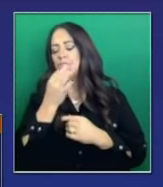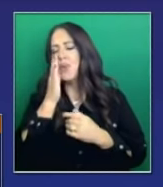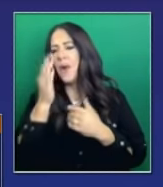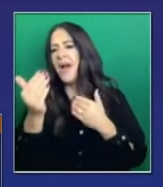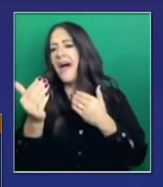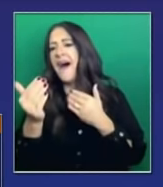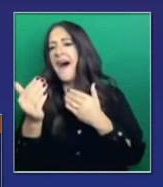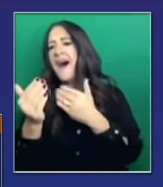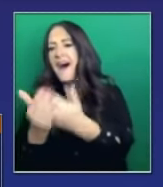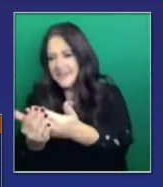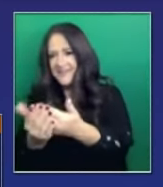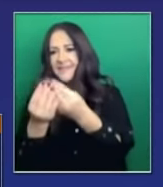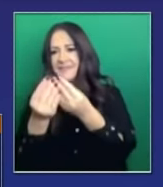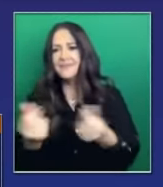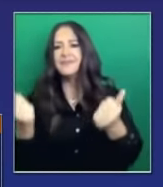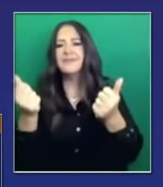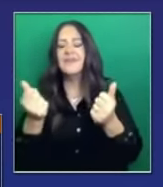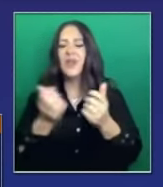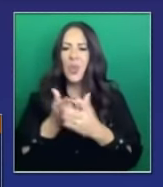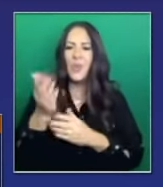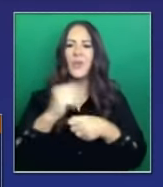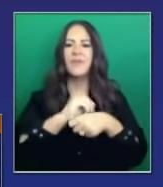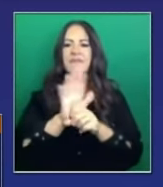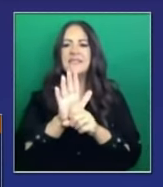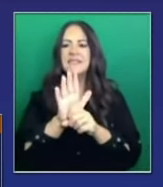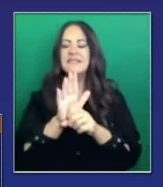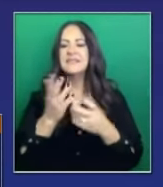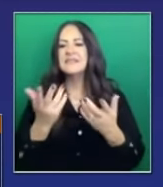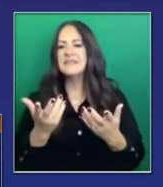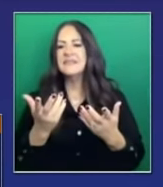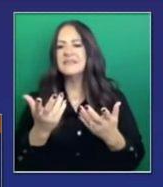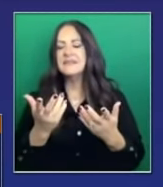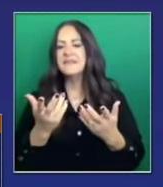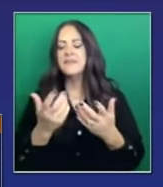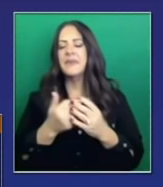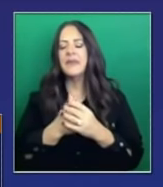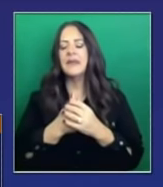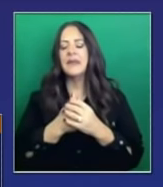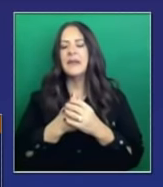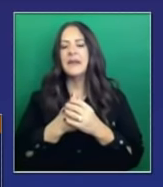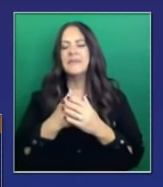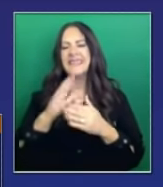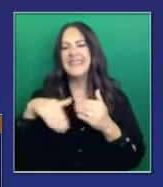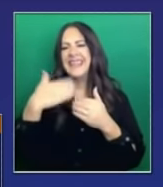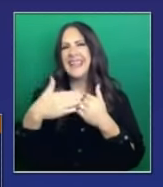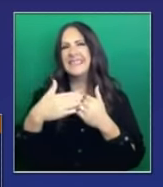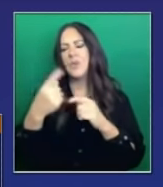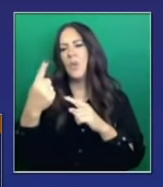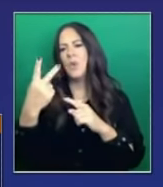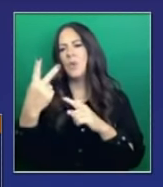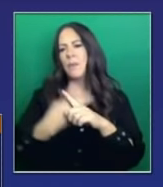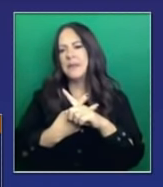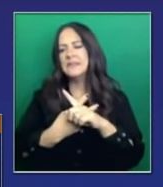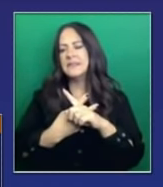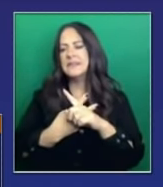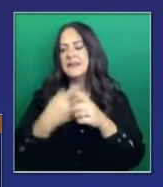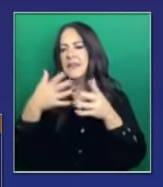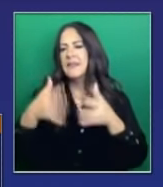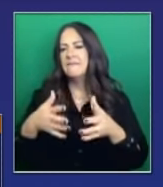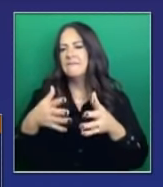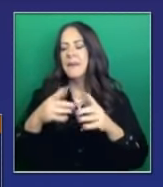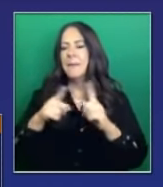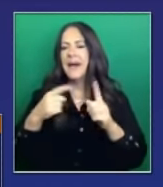through this pandemic and the challenges in front of us, particularly in the next 30 to 60 days, but really looking at the spring,